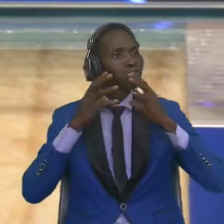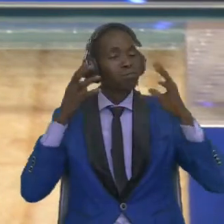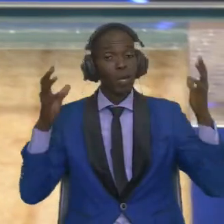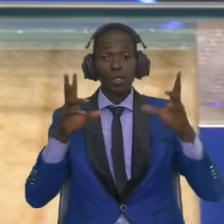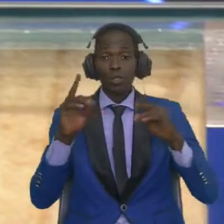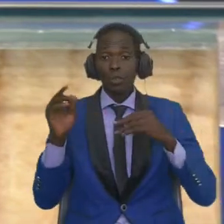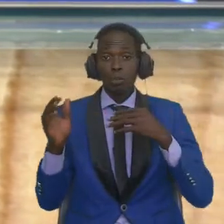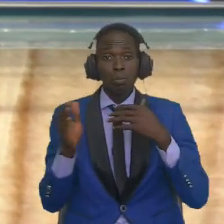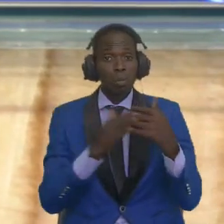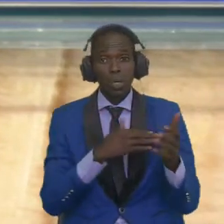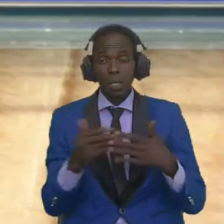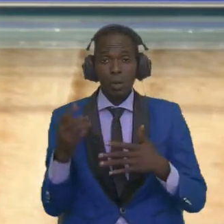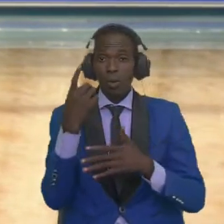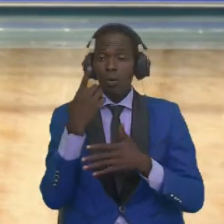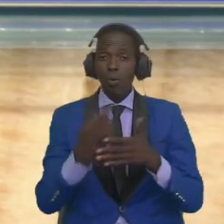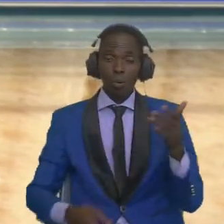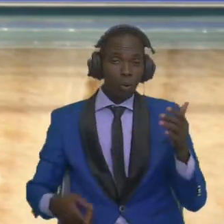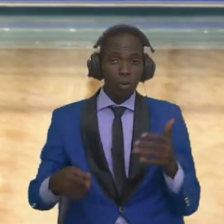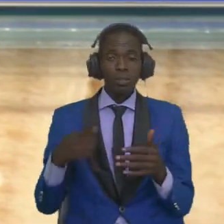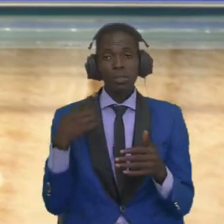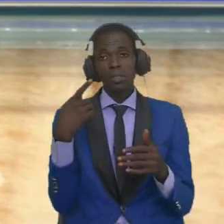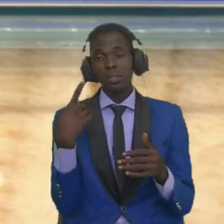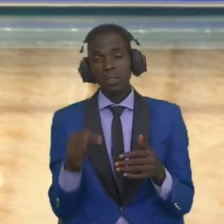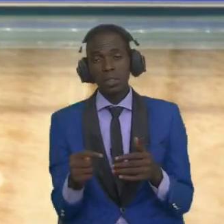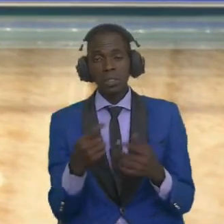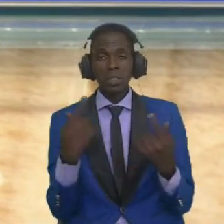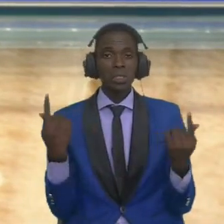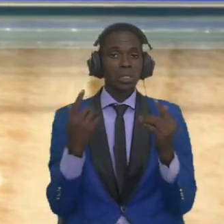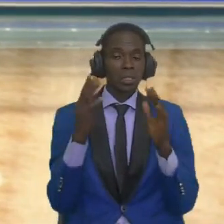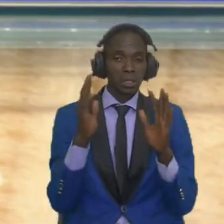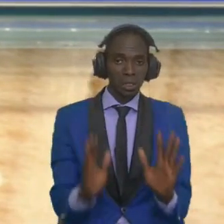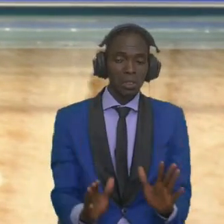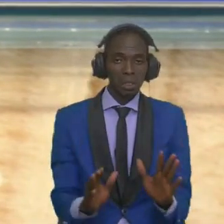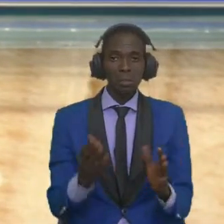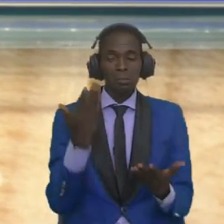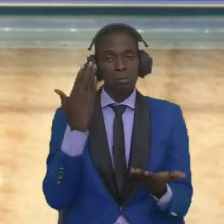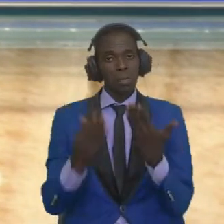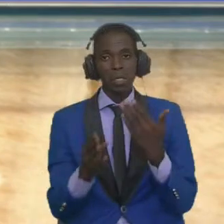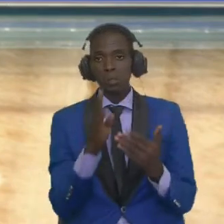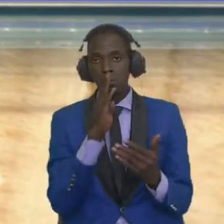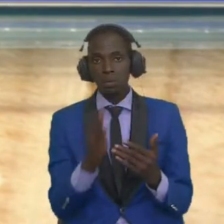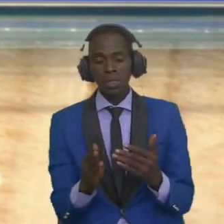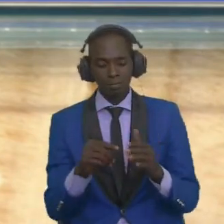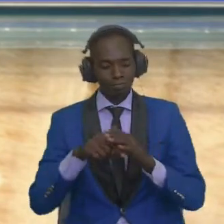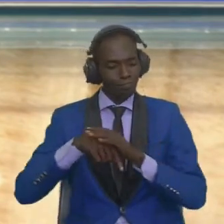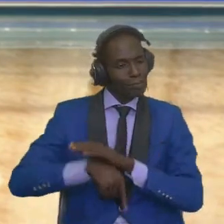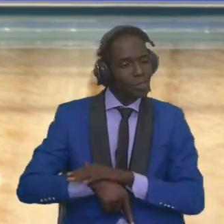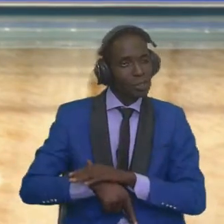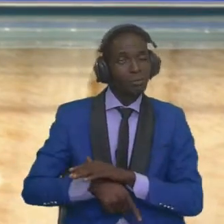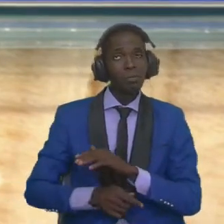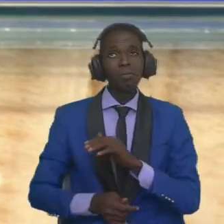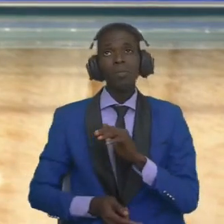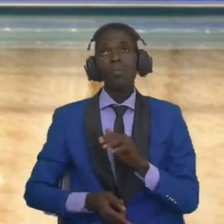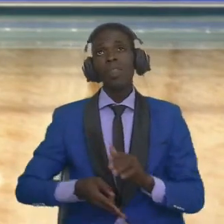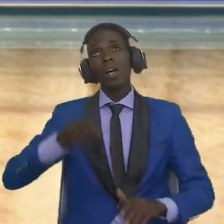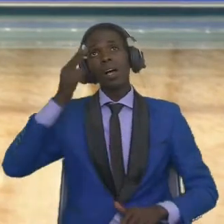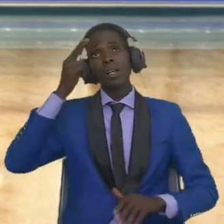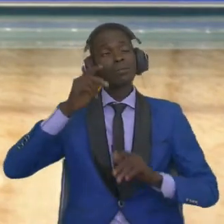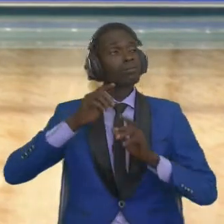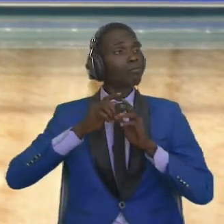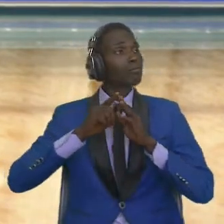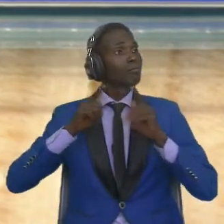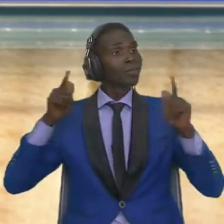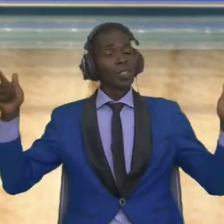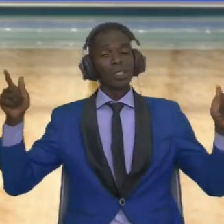no matter what the sins of the sinner might be, deep or high or broad or